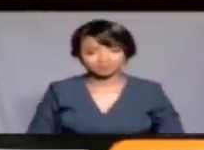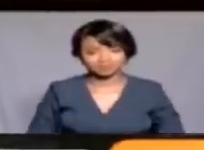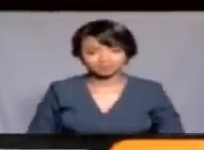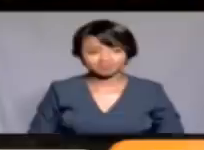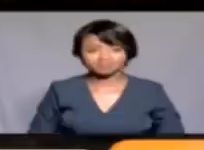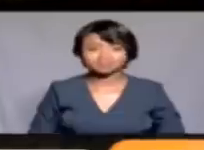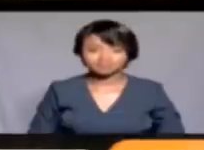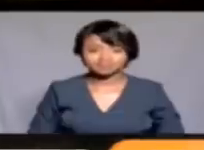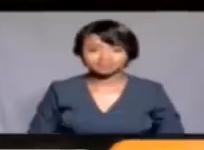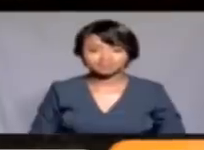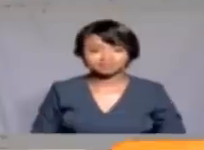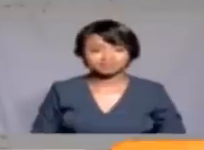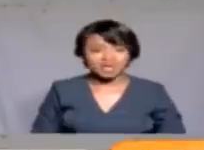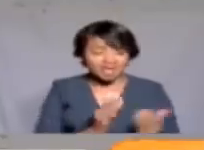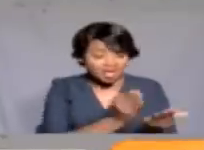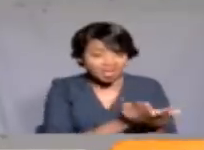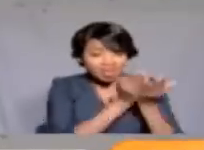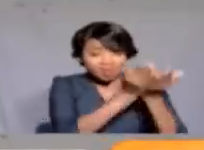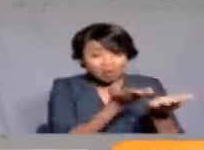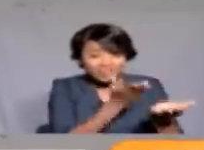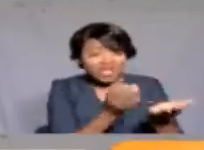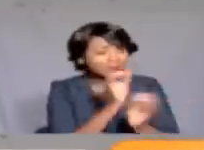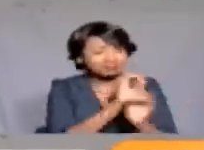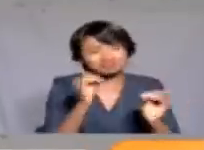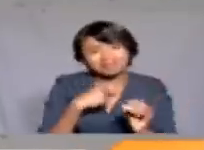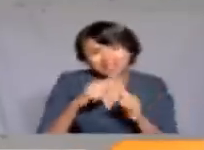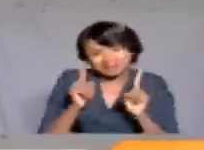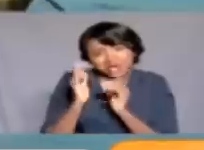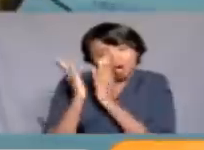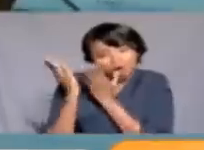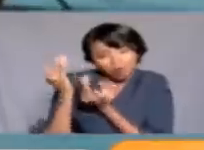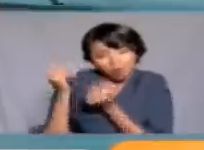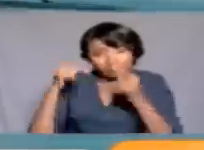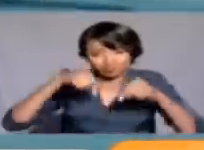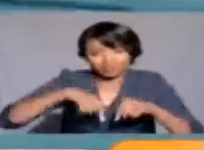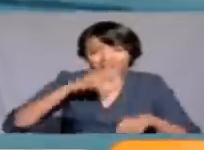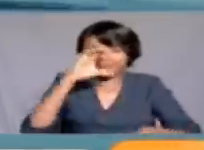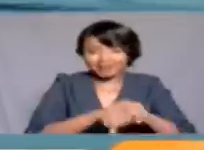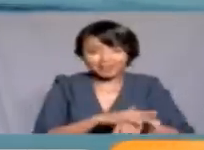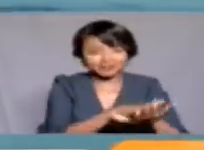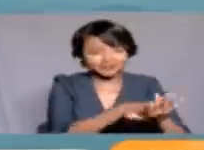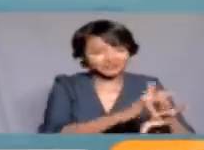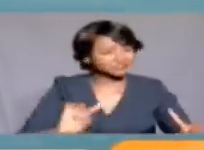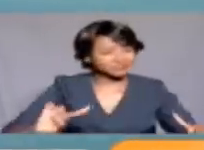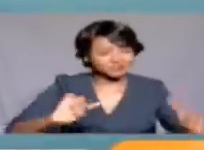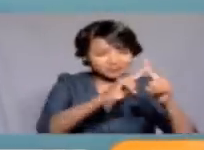With the vessel out of sight, they hope today's catch will be bountiful.